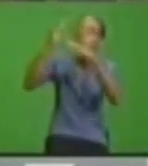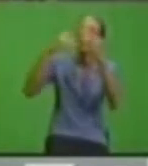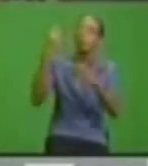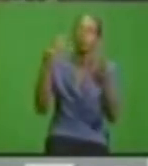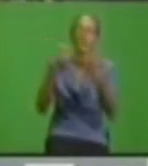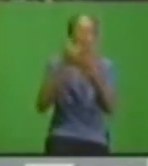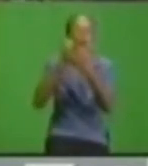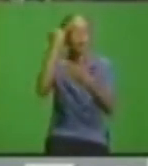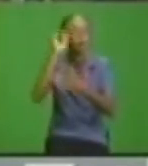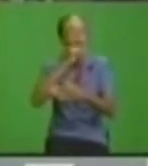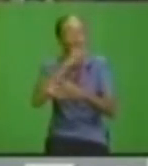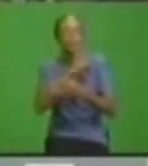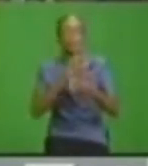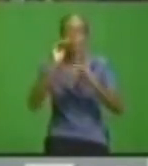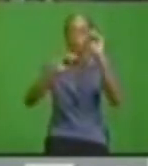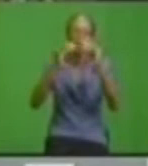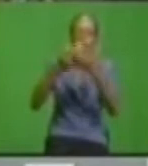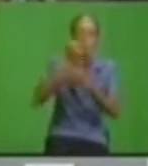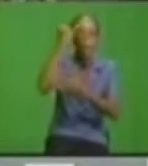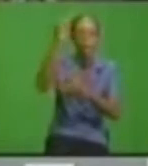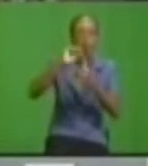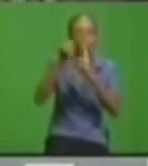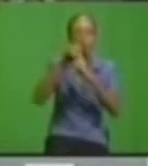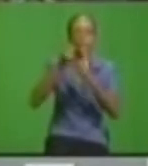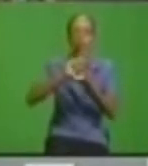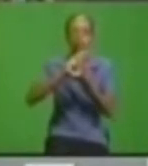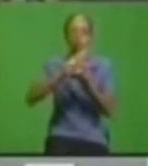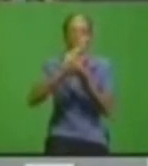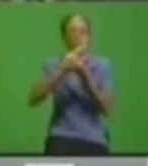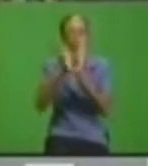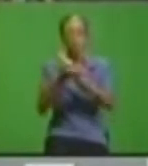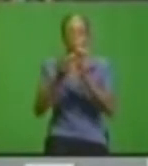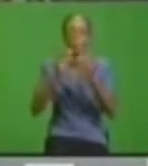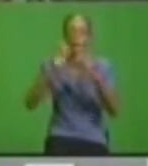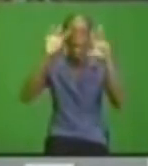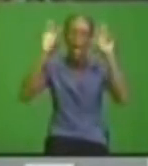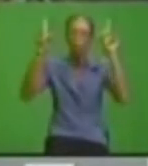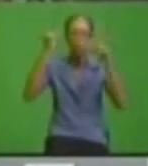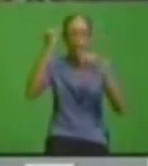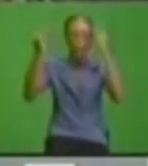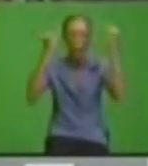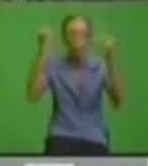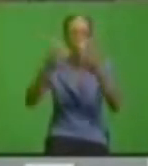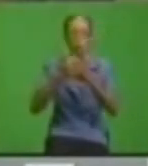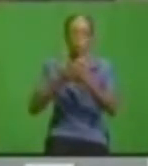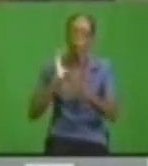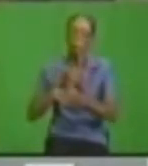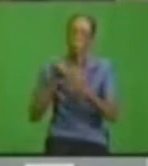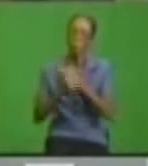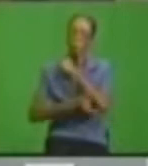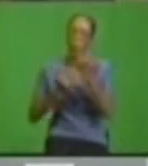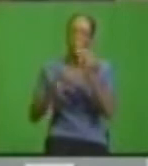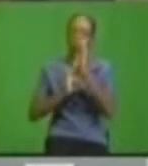aviation, political and social reform, and education, catapulting our country closer